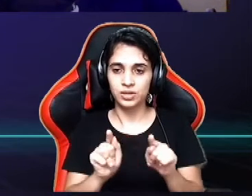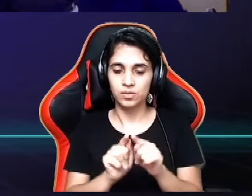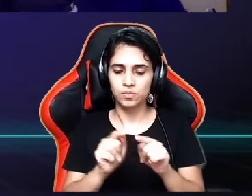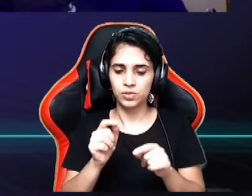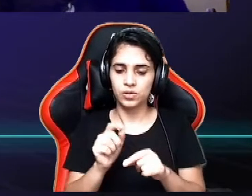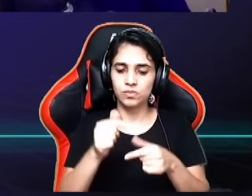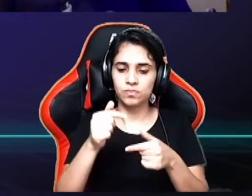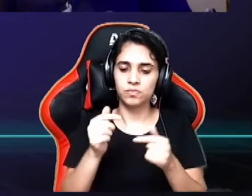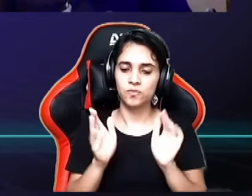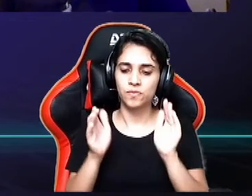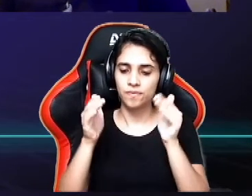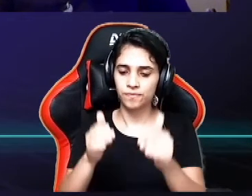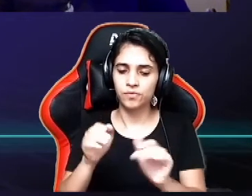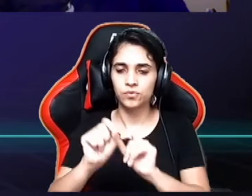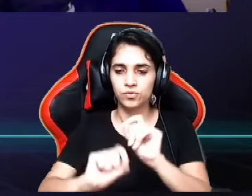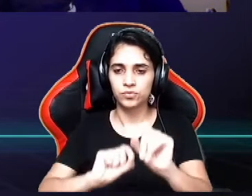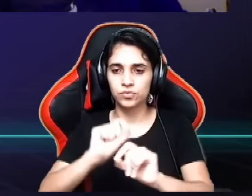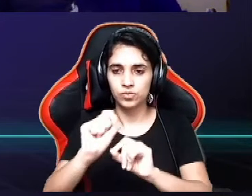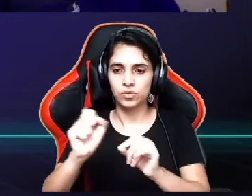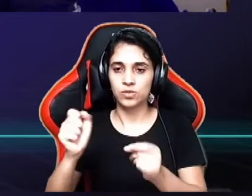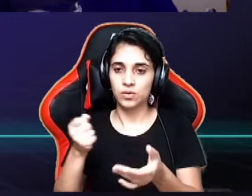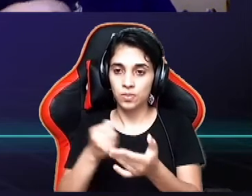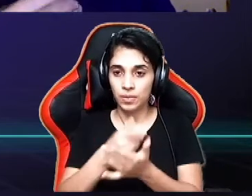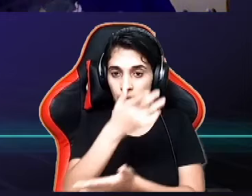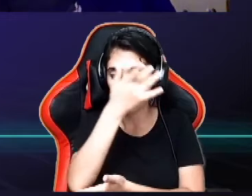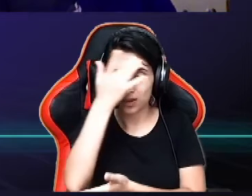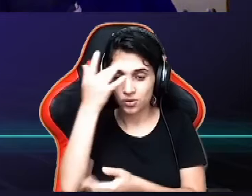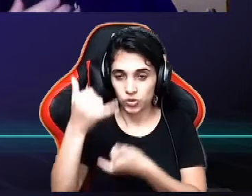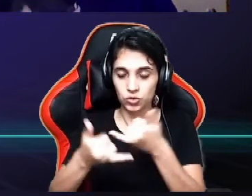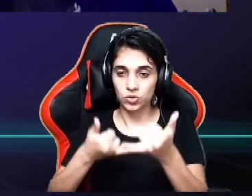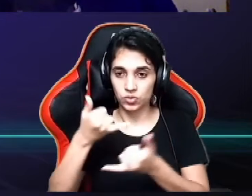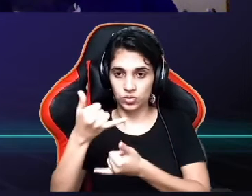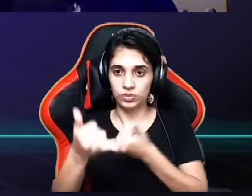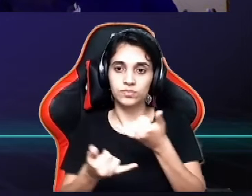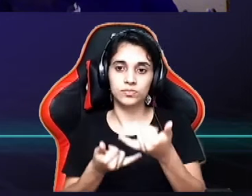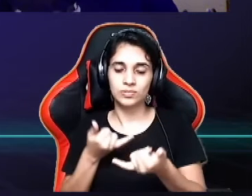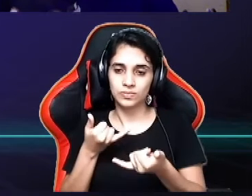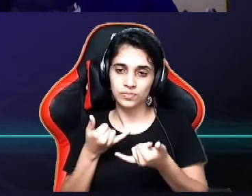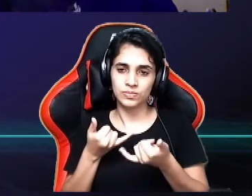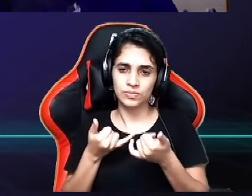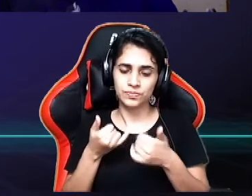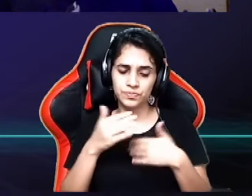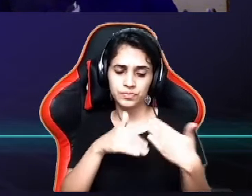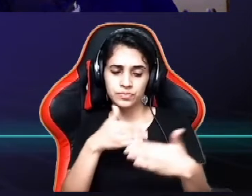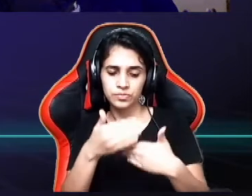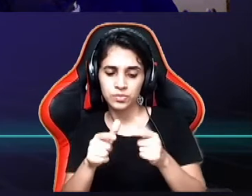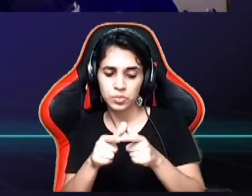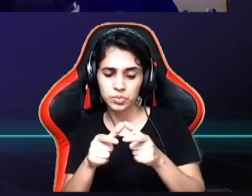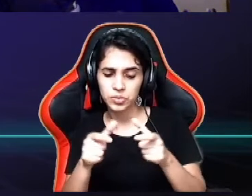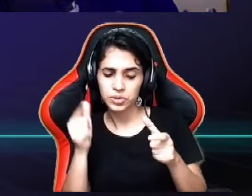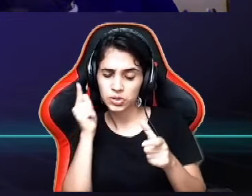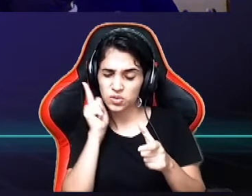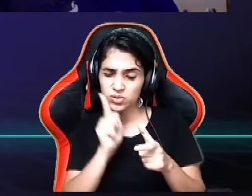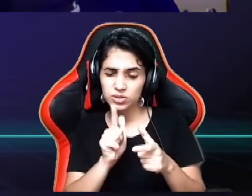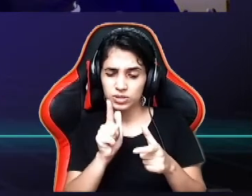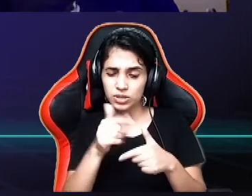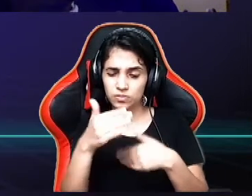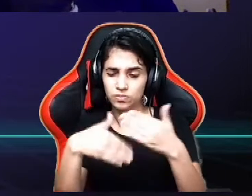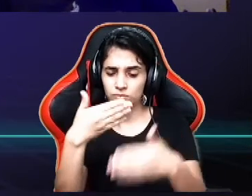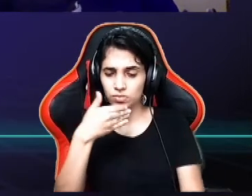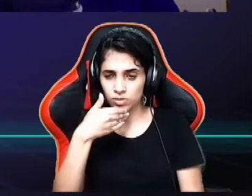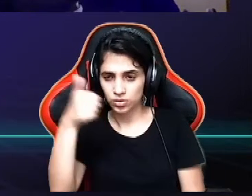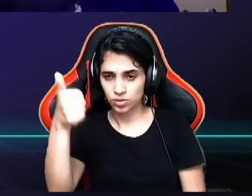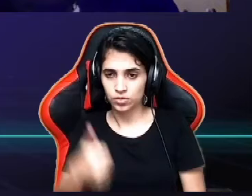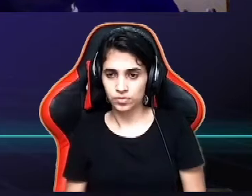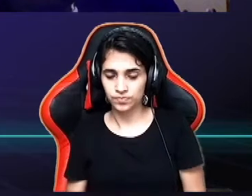run any kind of ad, uh, um, user acquisition, also, and you start getting it right